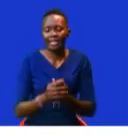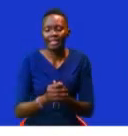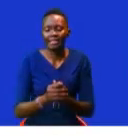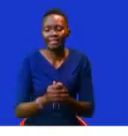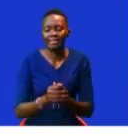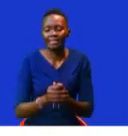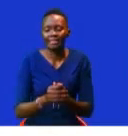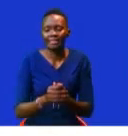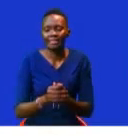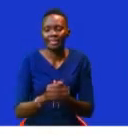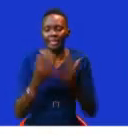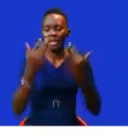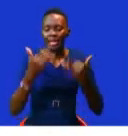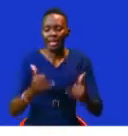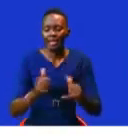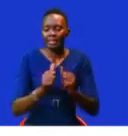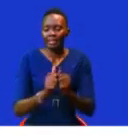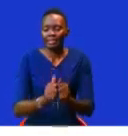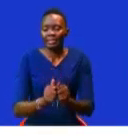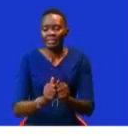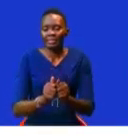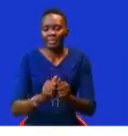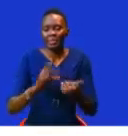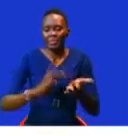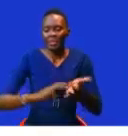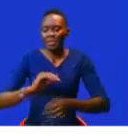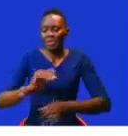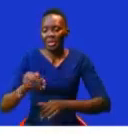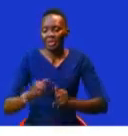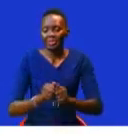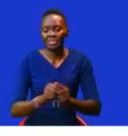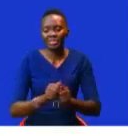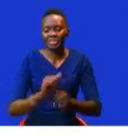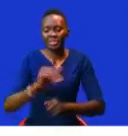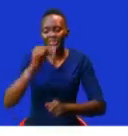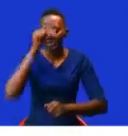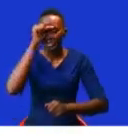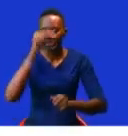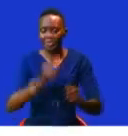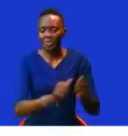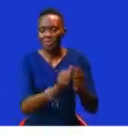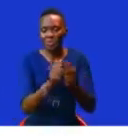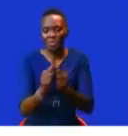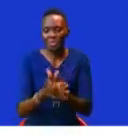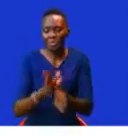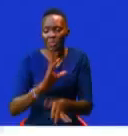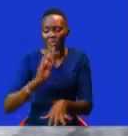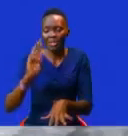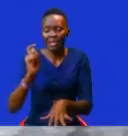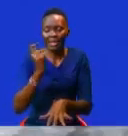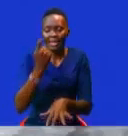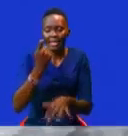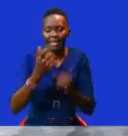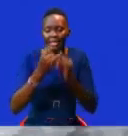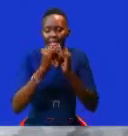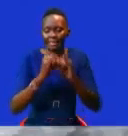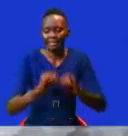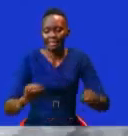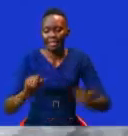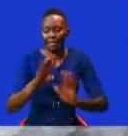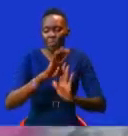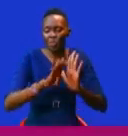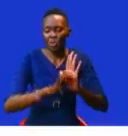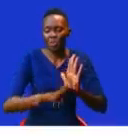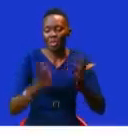Kaunti endo mano ma Migori, wanitend migawono endo mano ma Migori County kama kore koda Western Kenya Station Project ochako